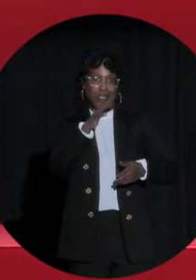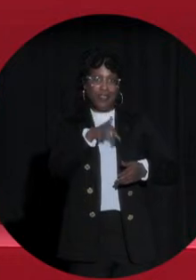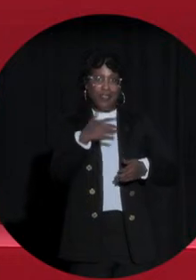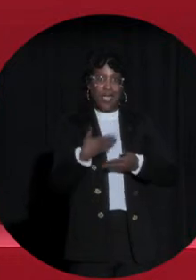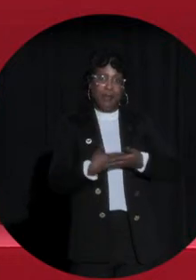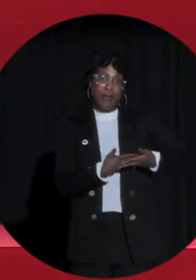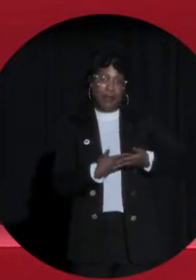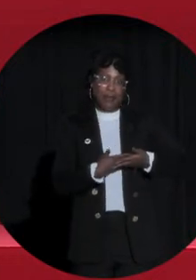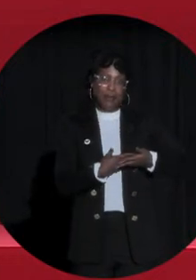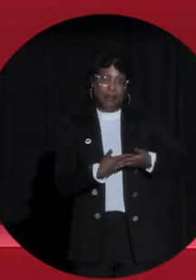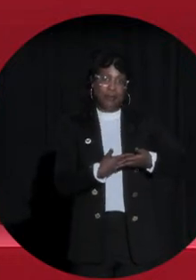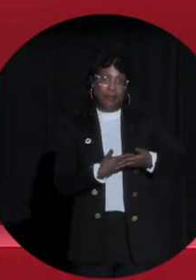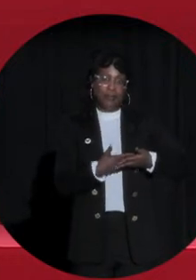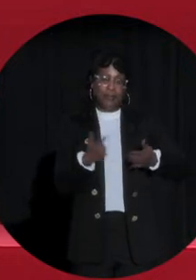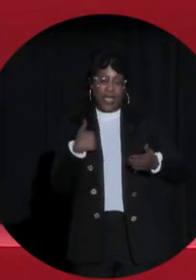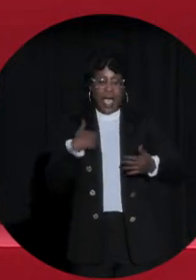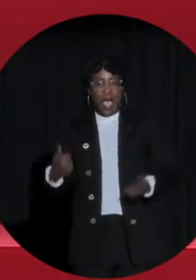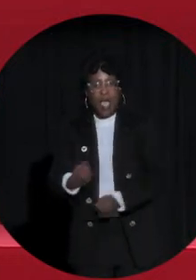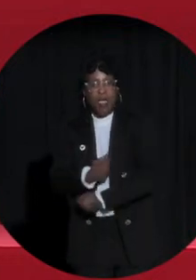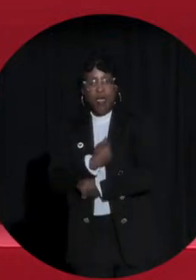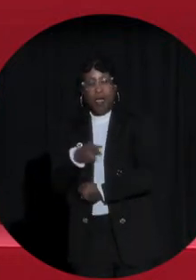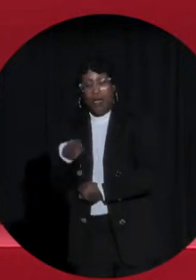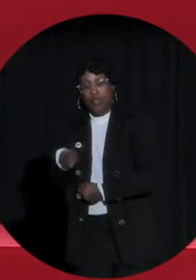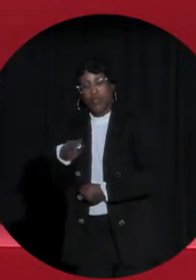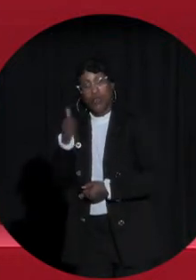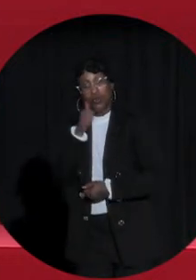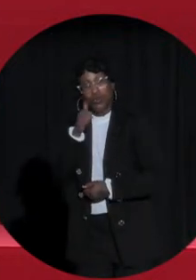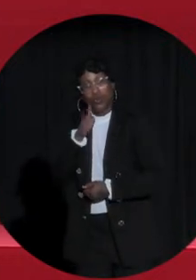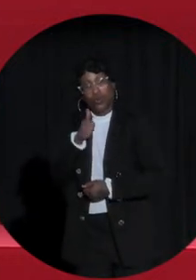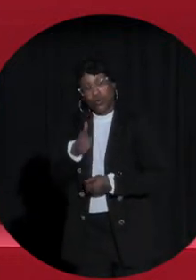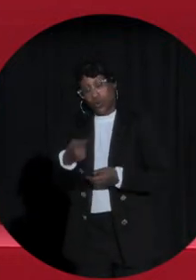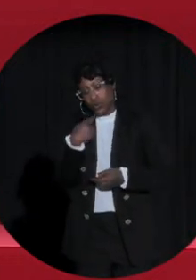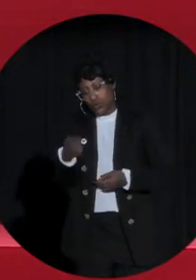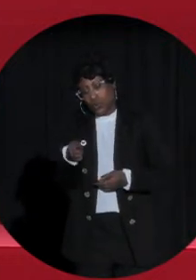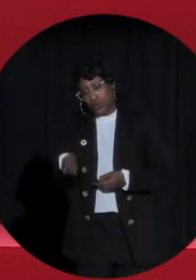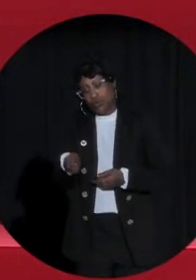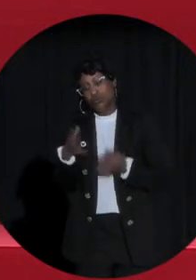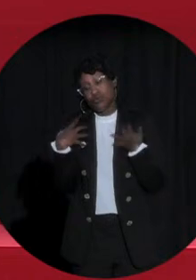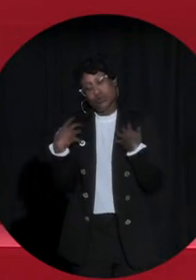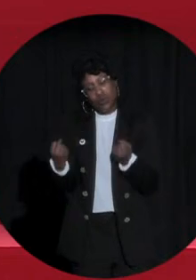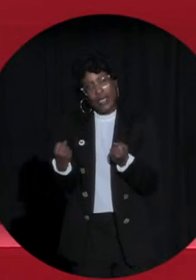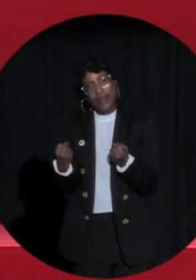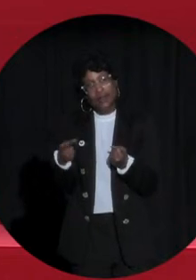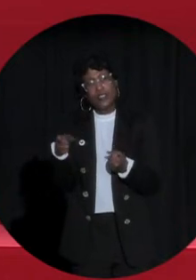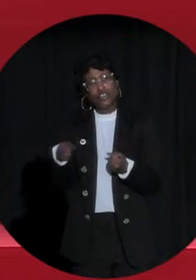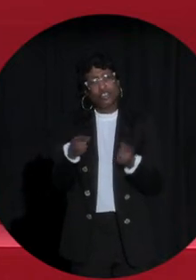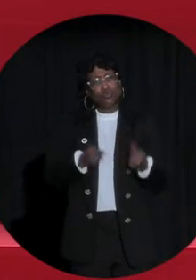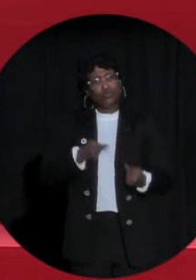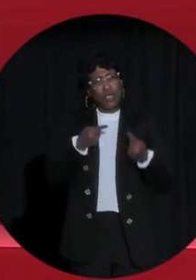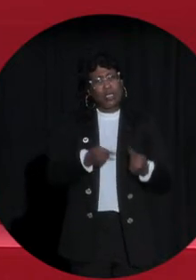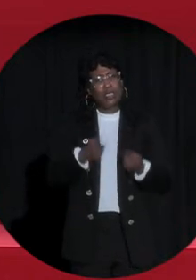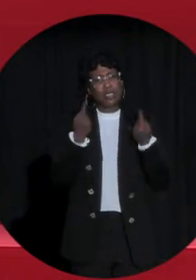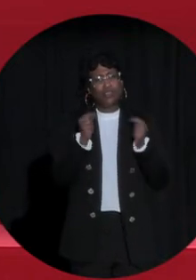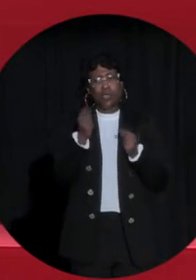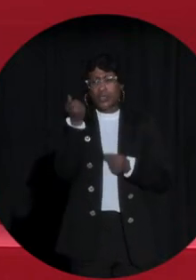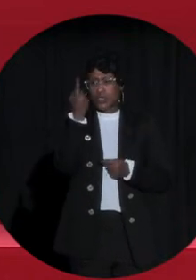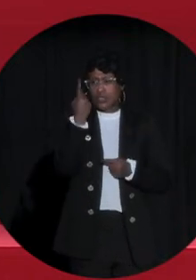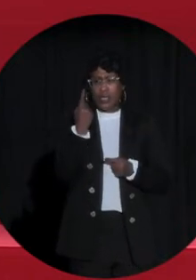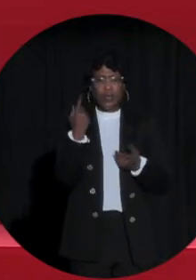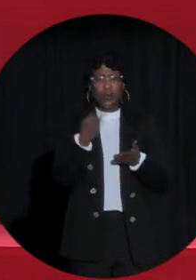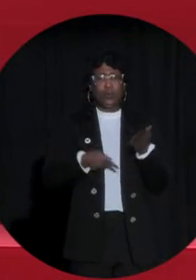was. I could tell that she struggled to understand the tragedy that happened just hours